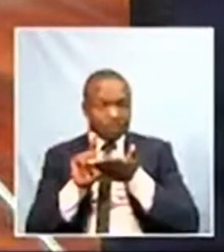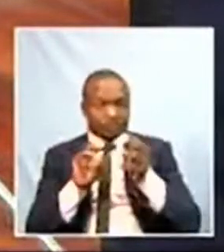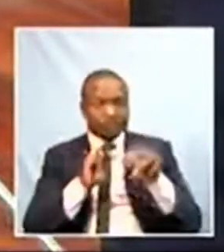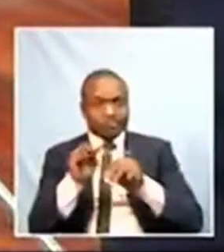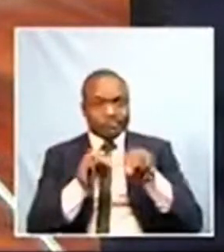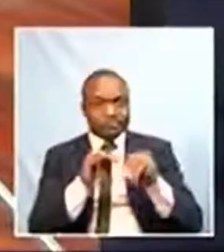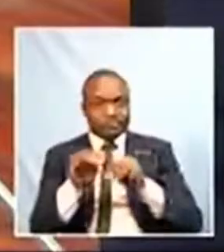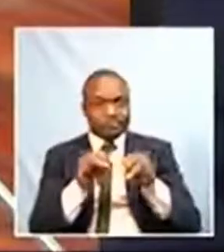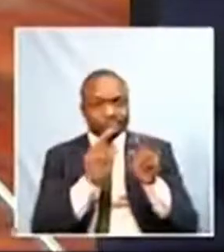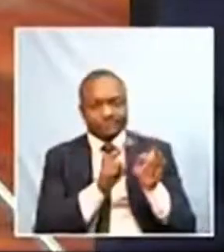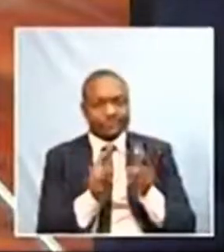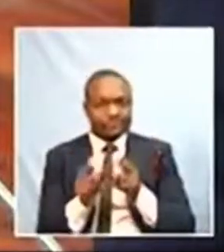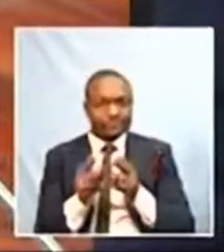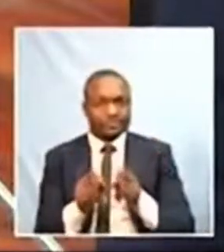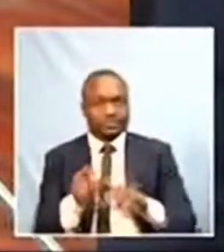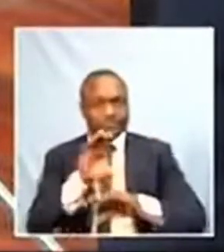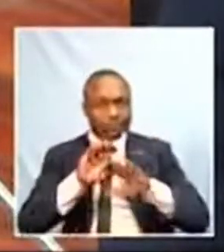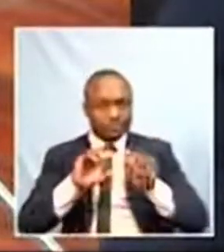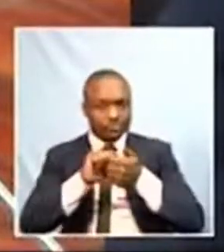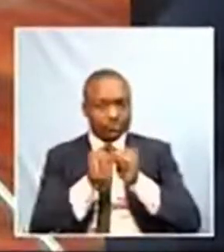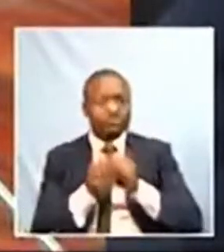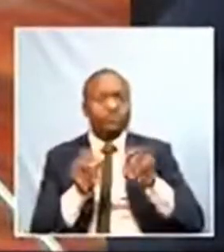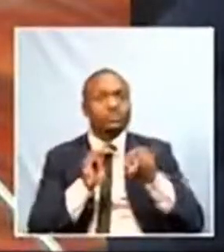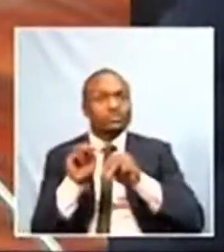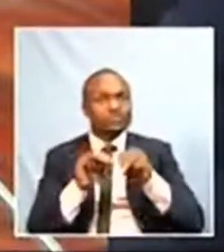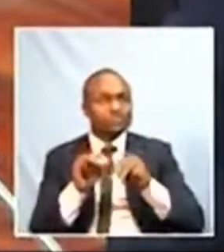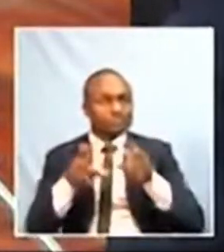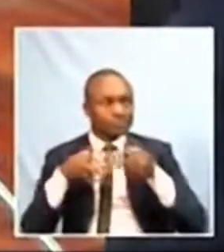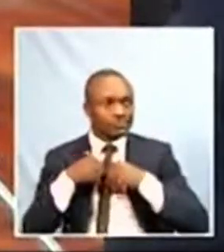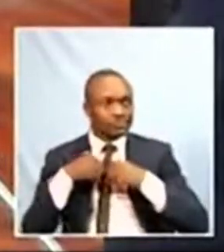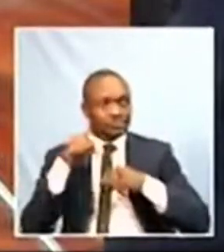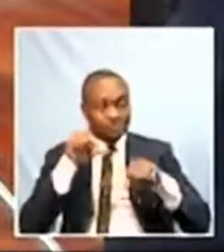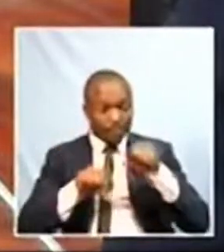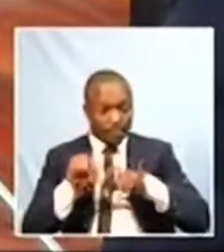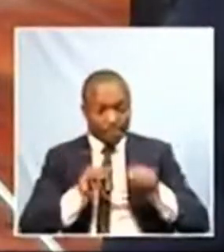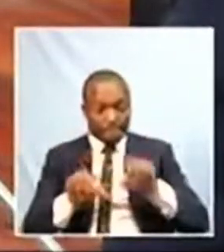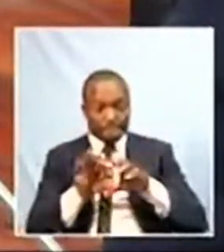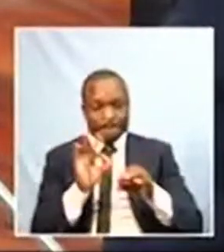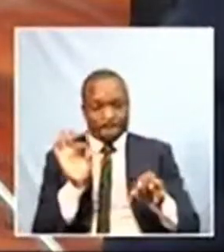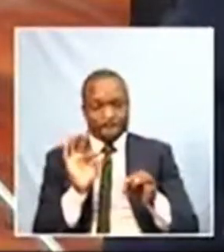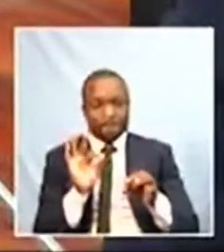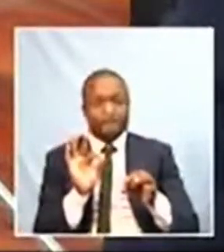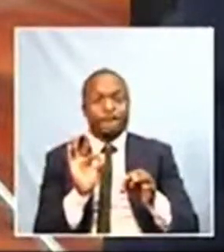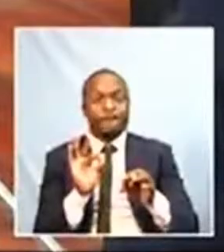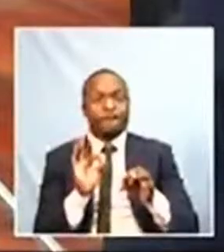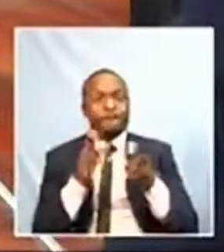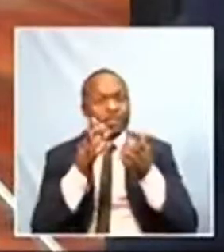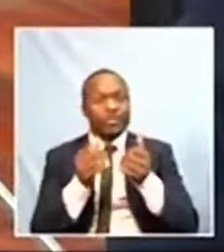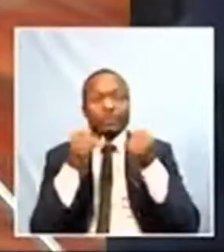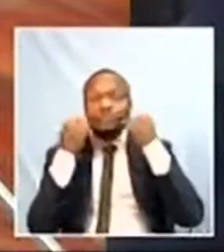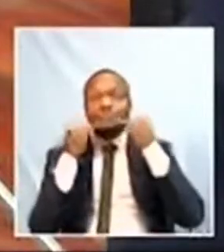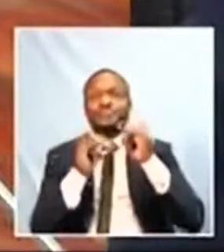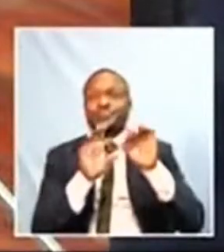management response. Cause of query, management acknowledges the observations made by the Auditor General and wishes to inform the committee that the cause